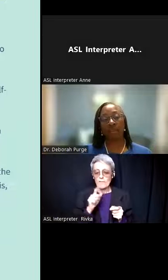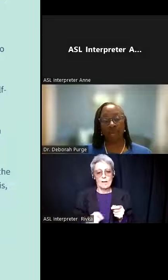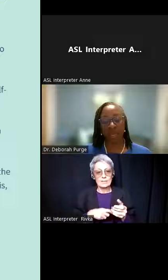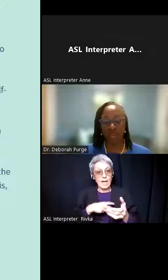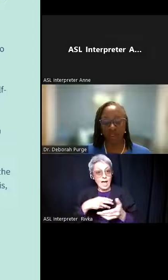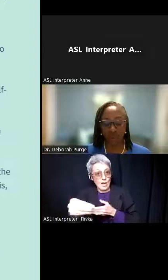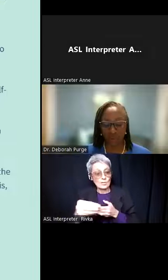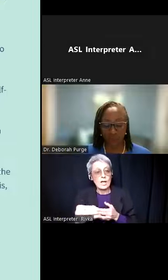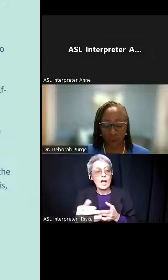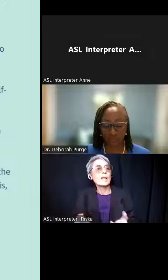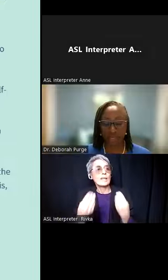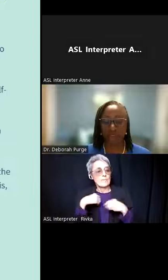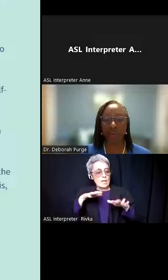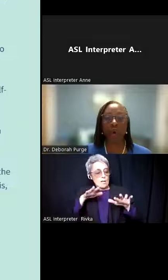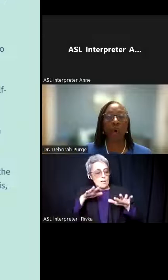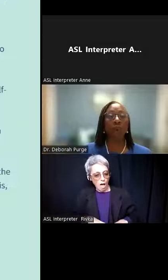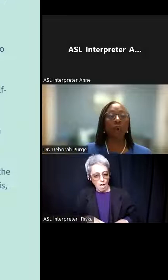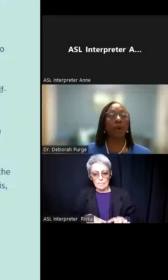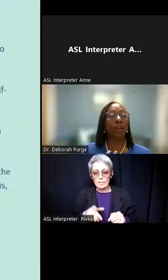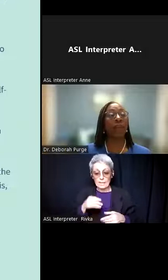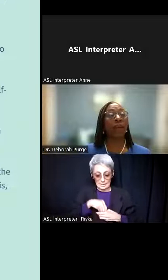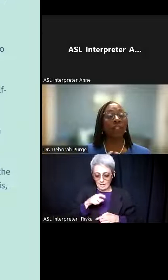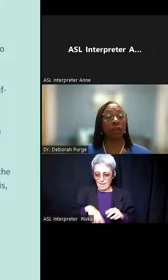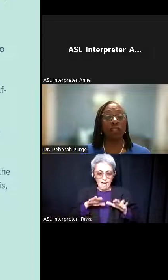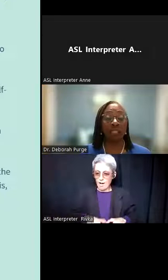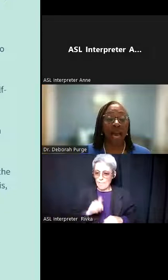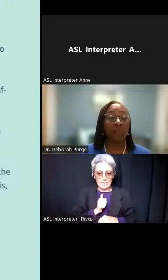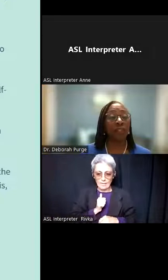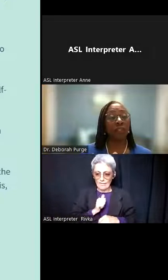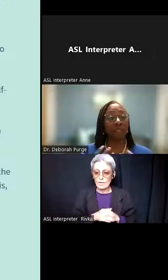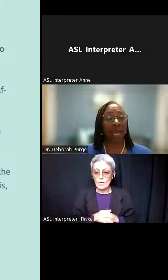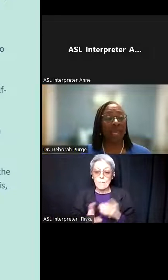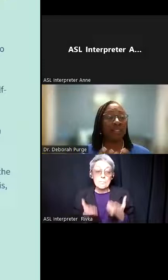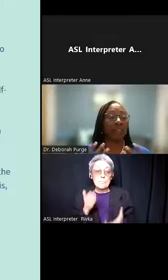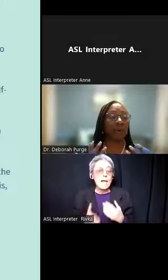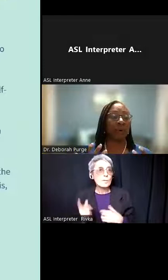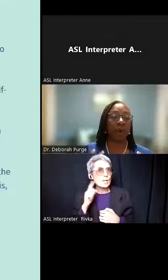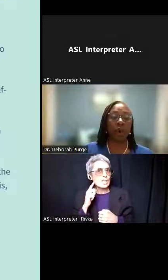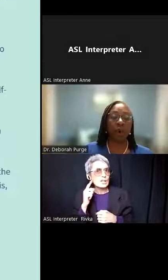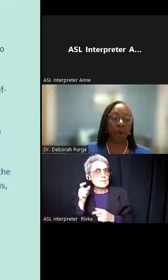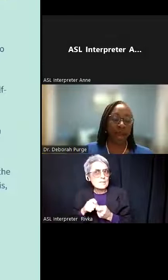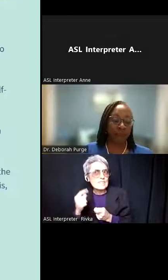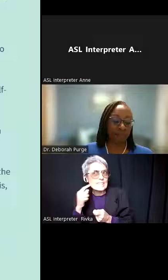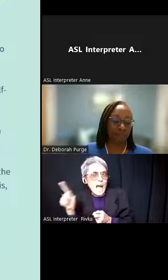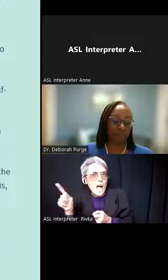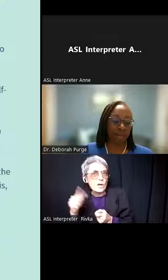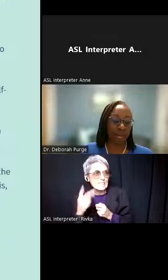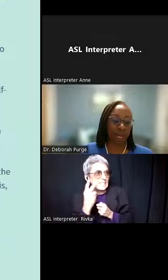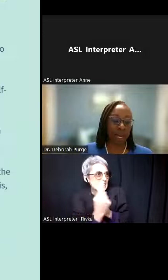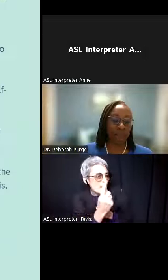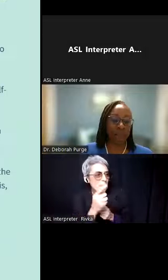outside of me to help calm myself. Or there may be certain sounds or sights or